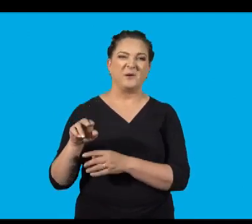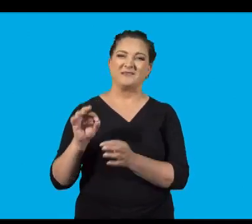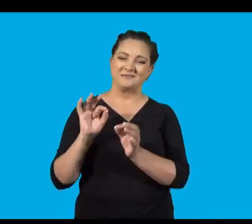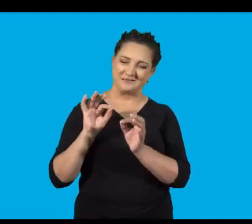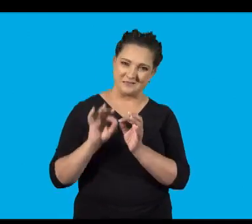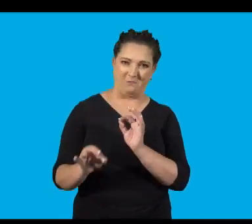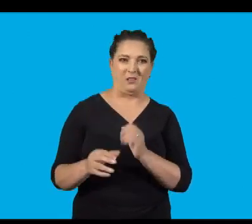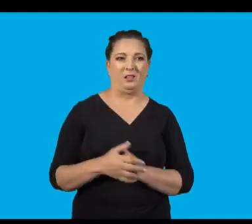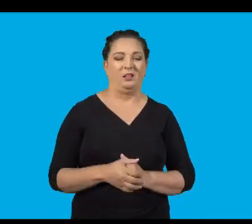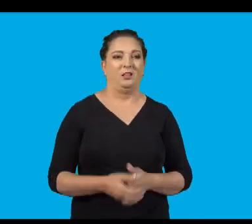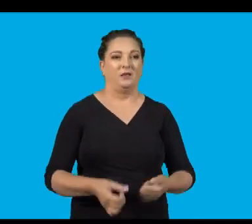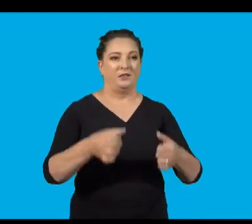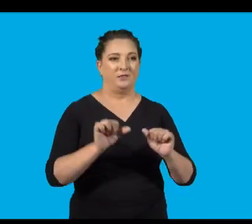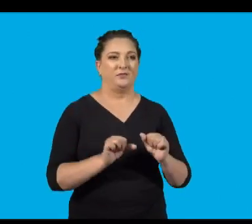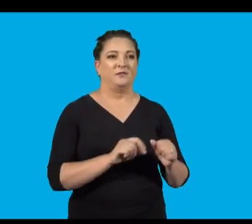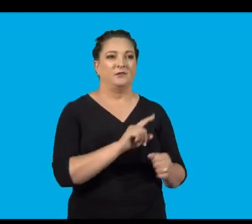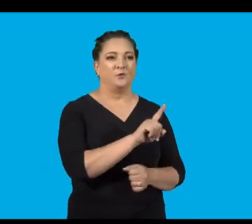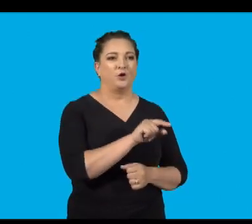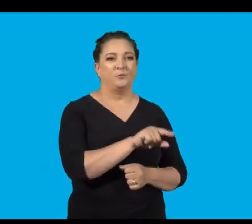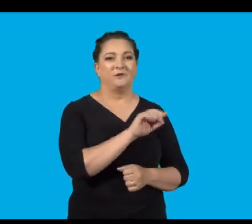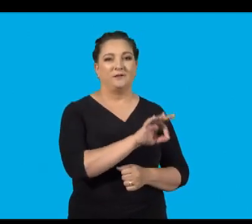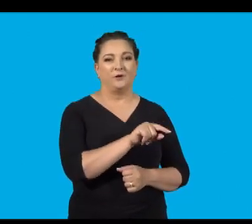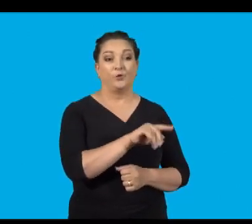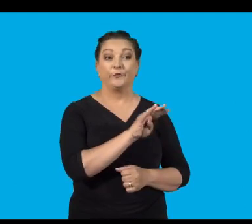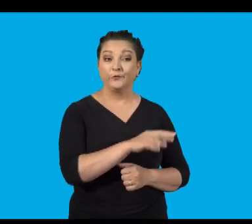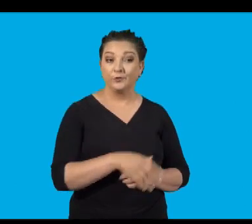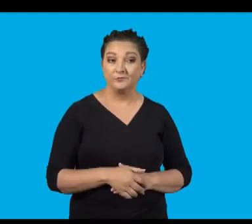we want it in its most pure form. And then for